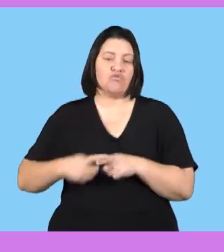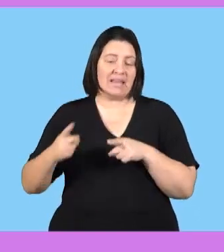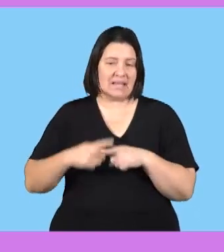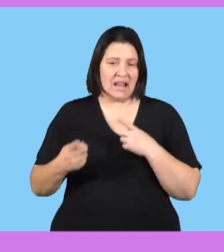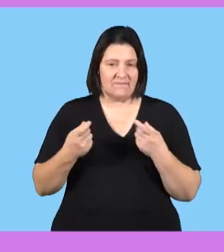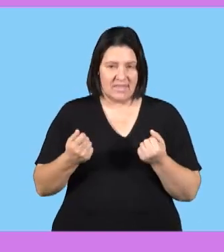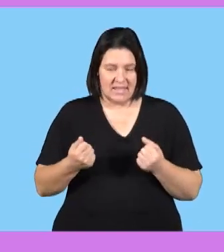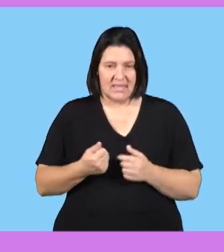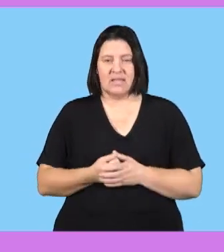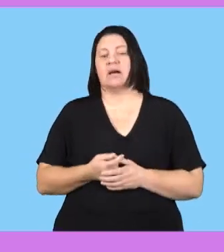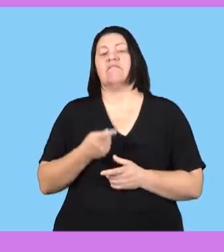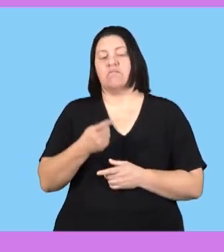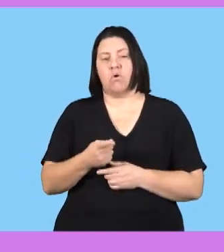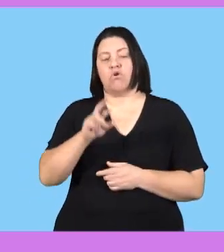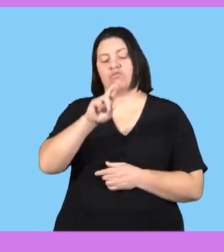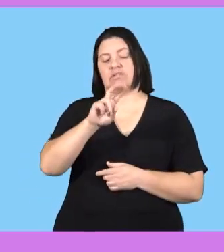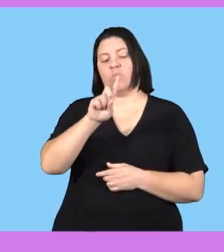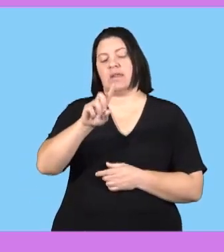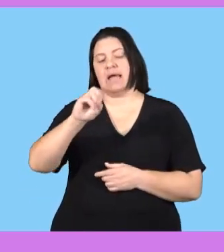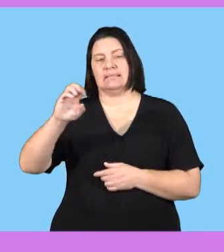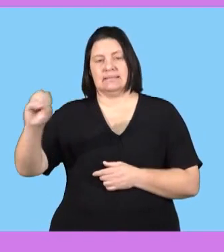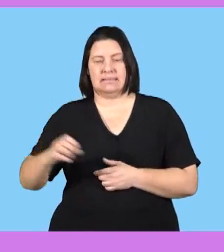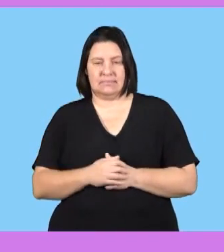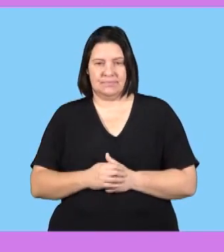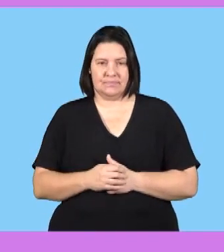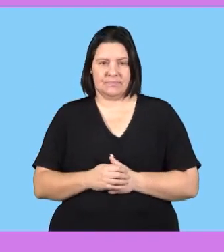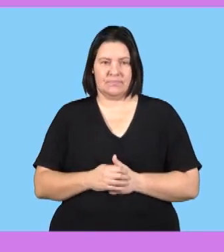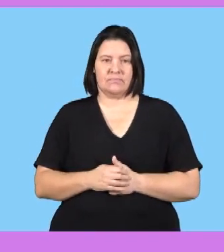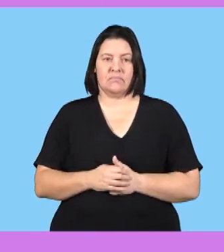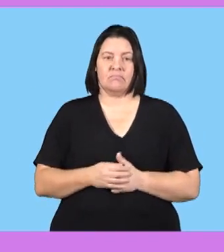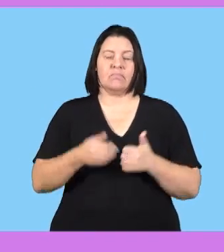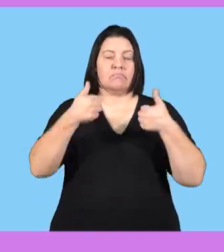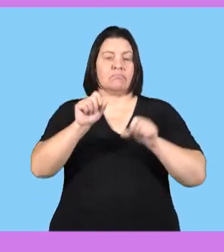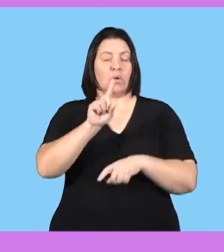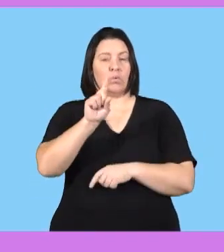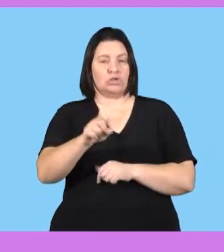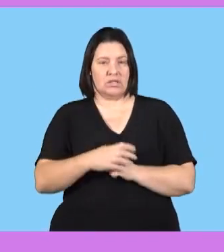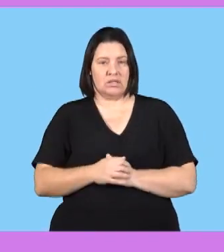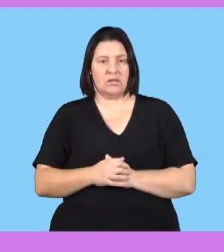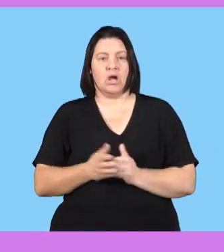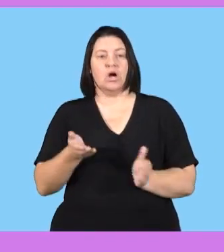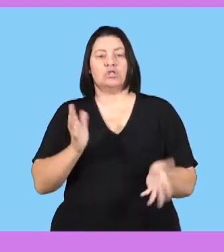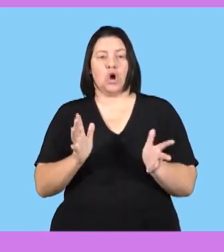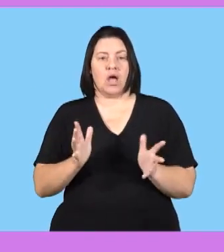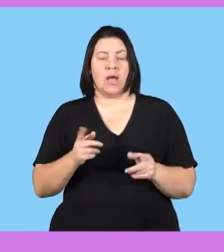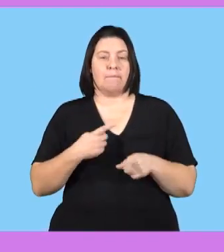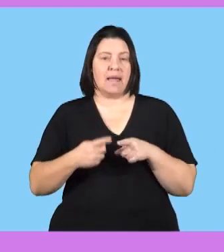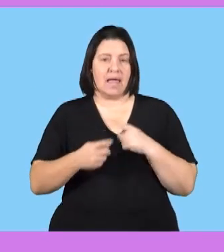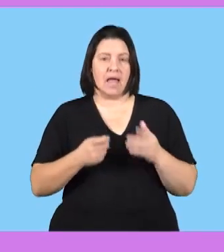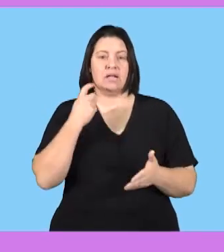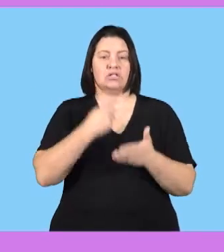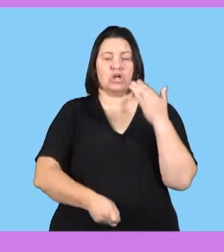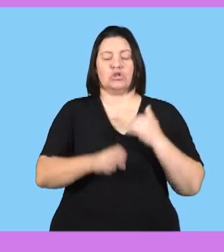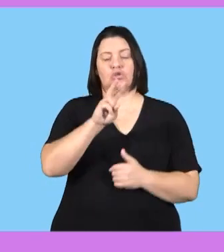the rental fee is therefore 100 rand. The next question, The soccer team players